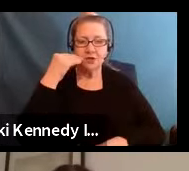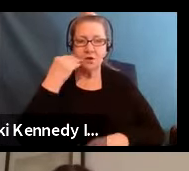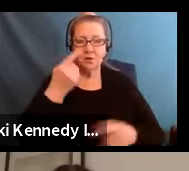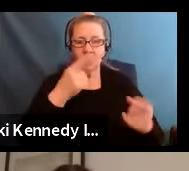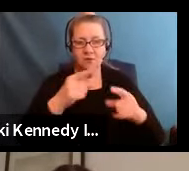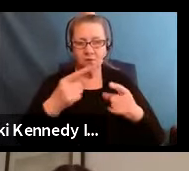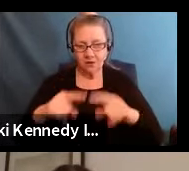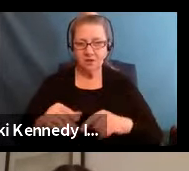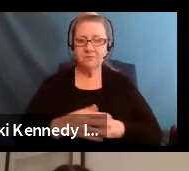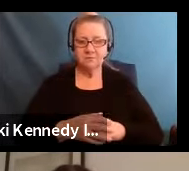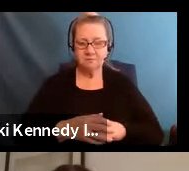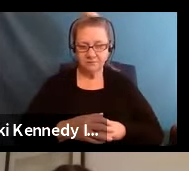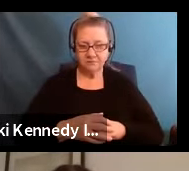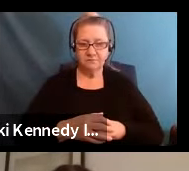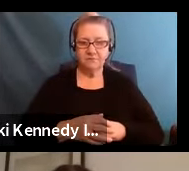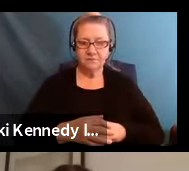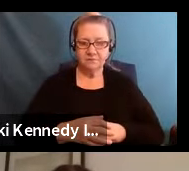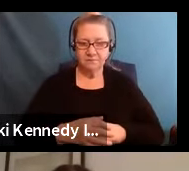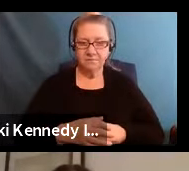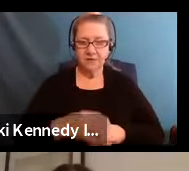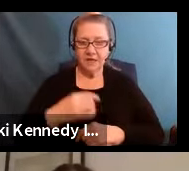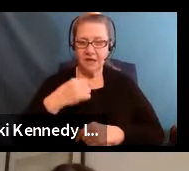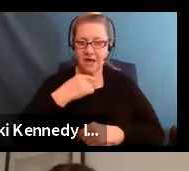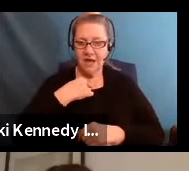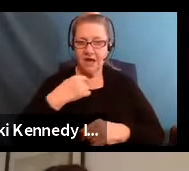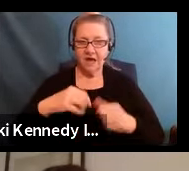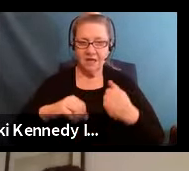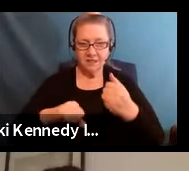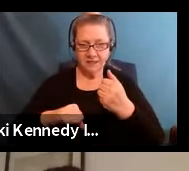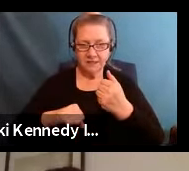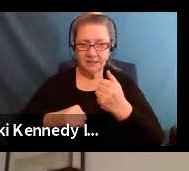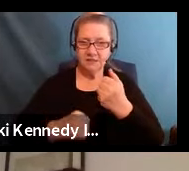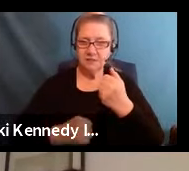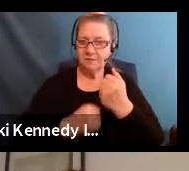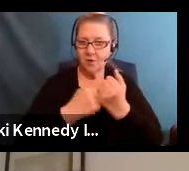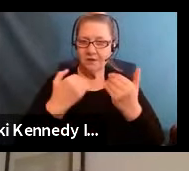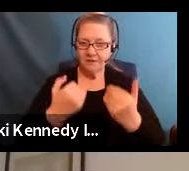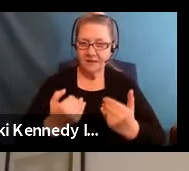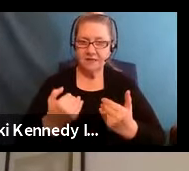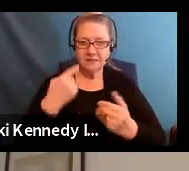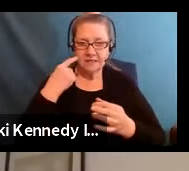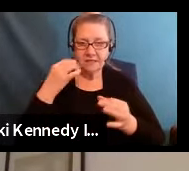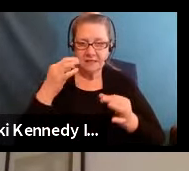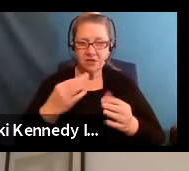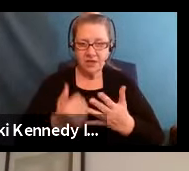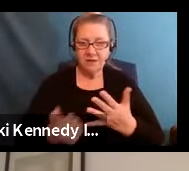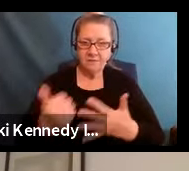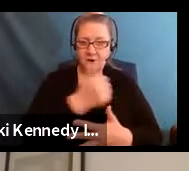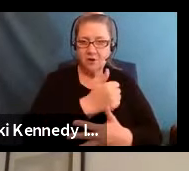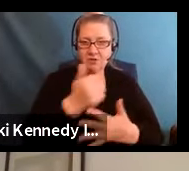I think. So I'm generally in favor of this of this movement and prioritization.